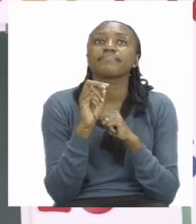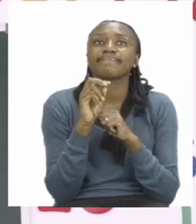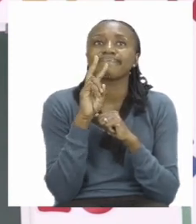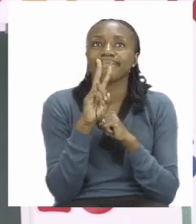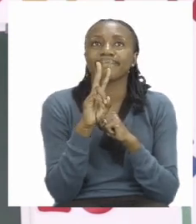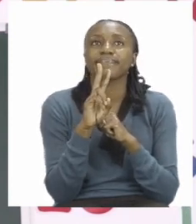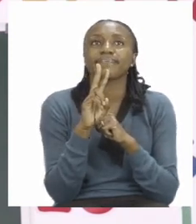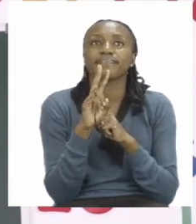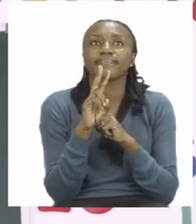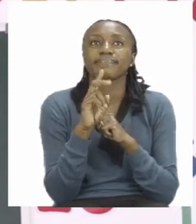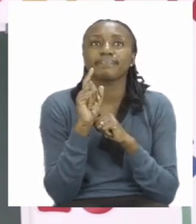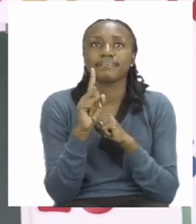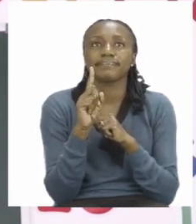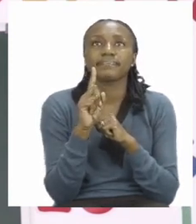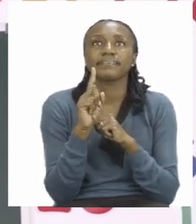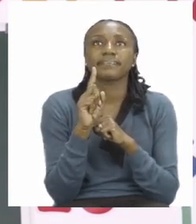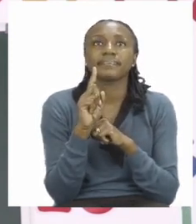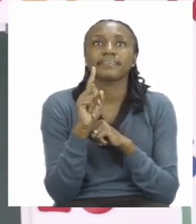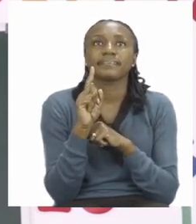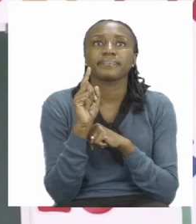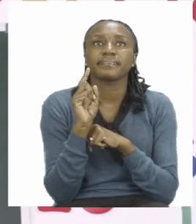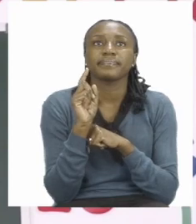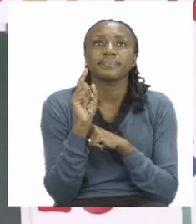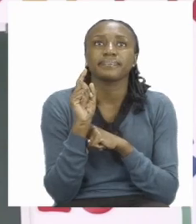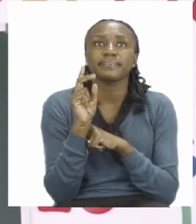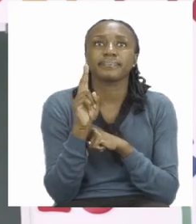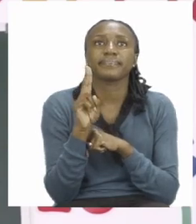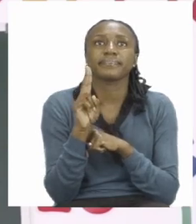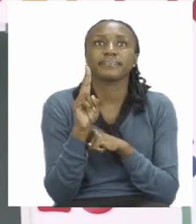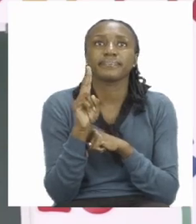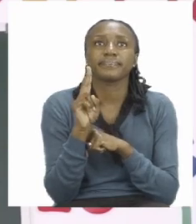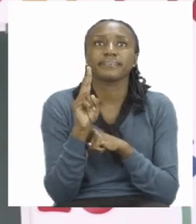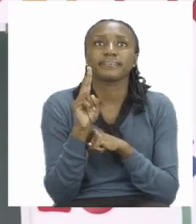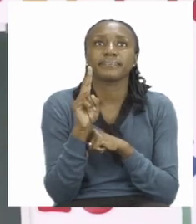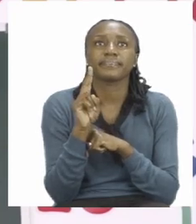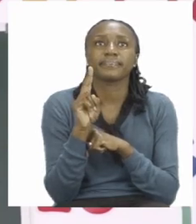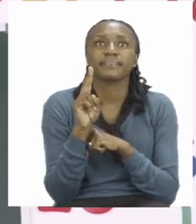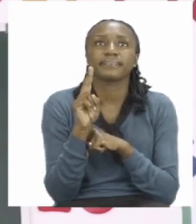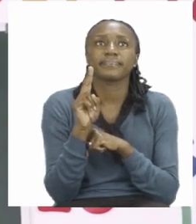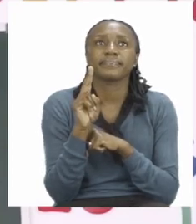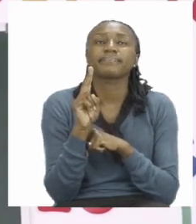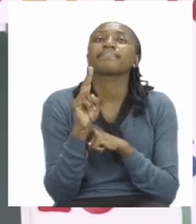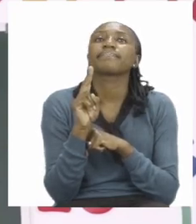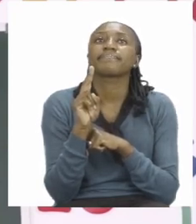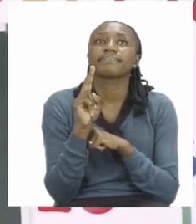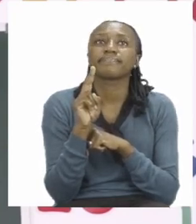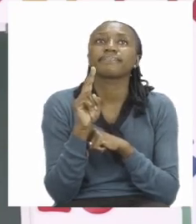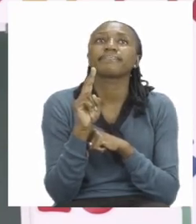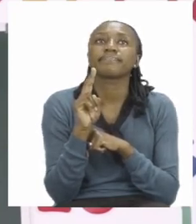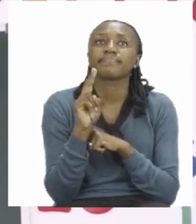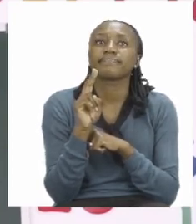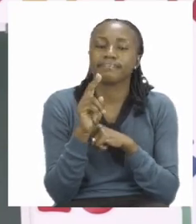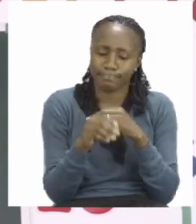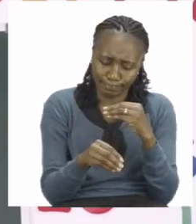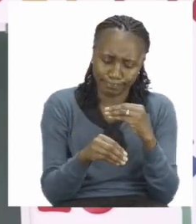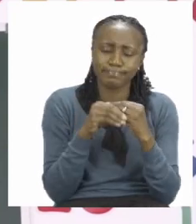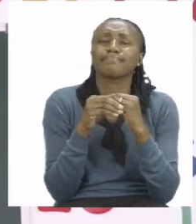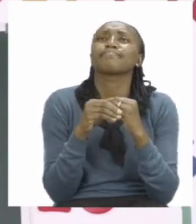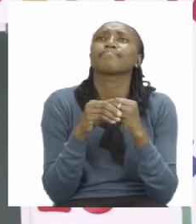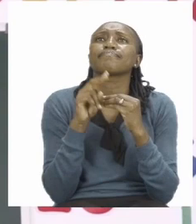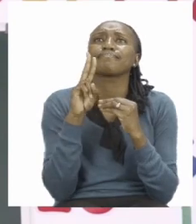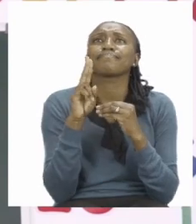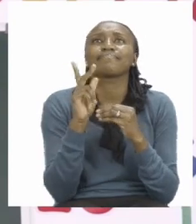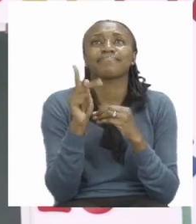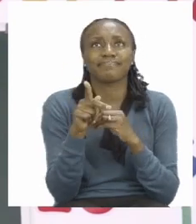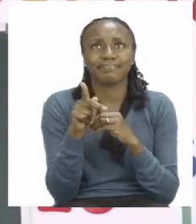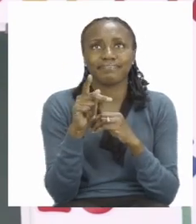balls. 1, 2. And now we need to double that number. So we're